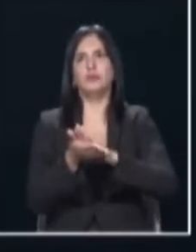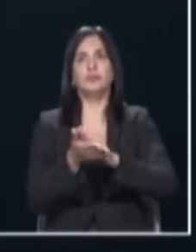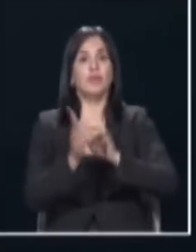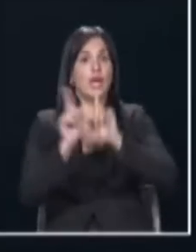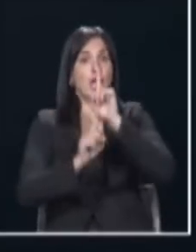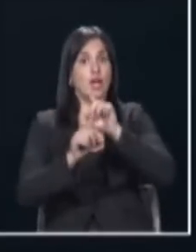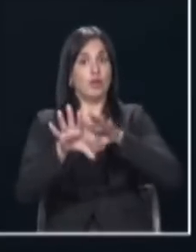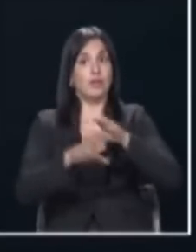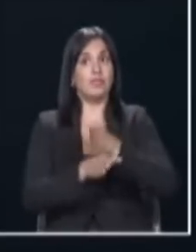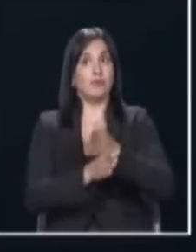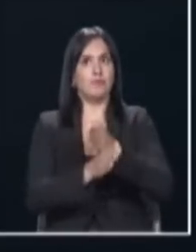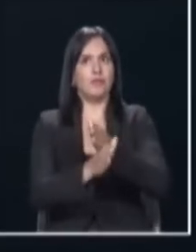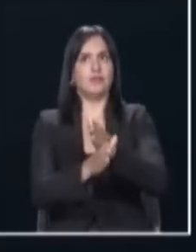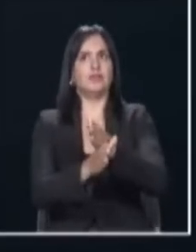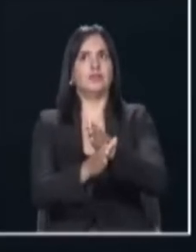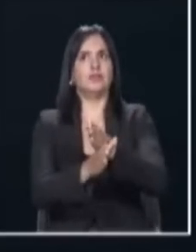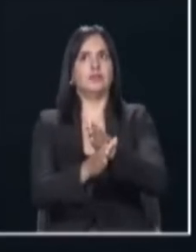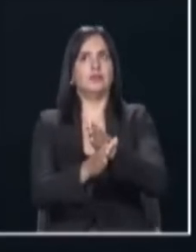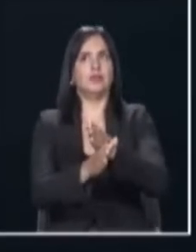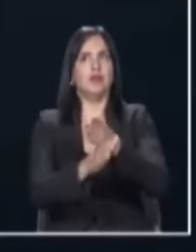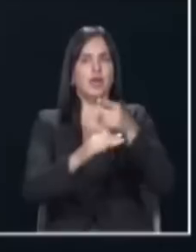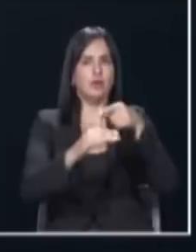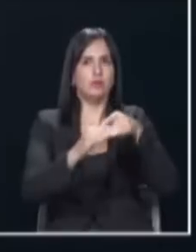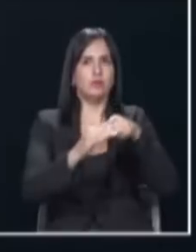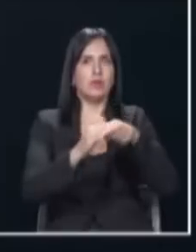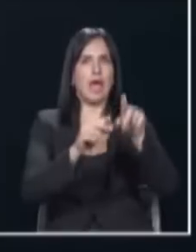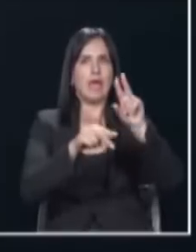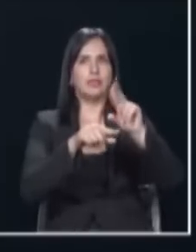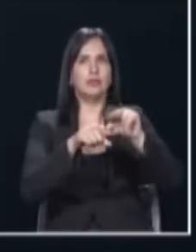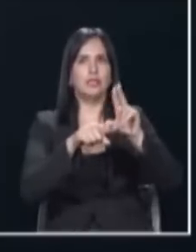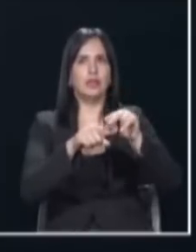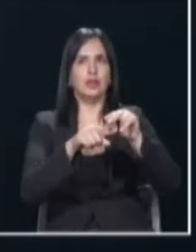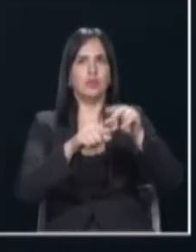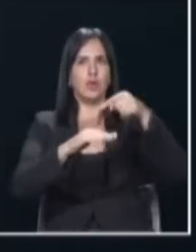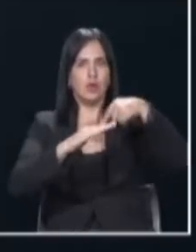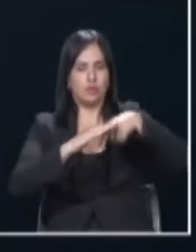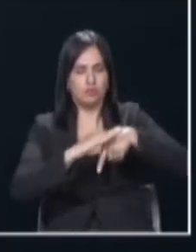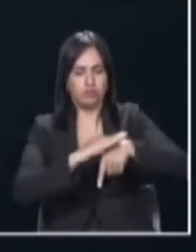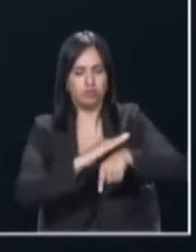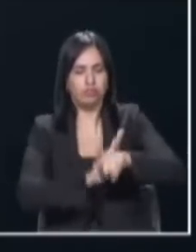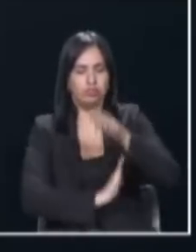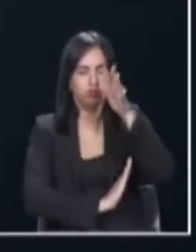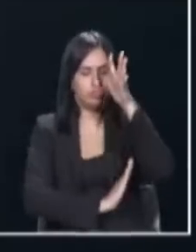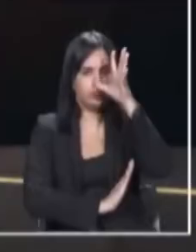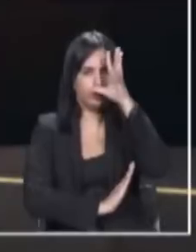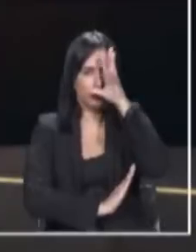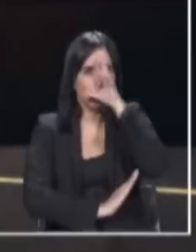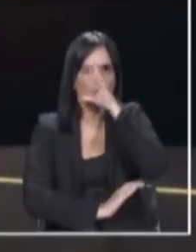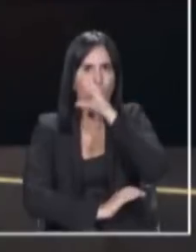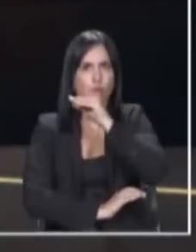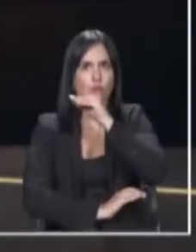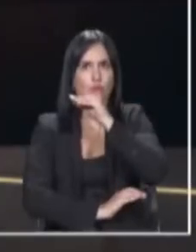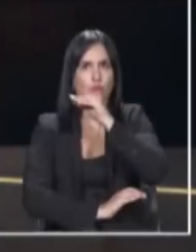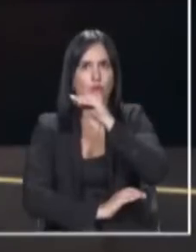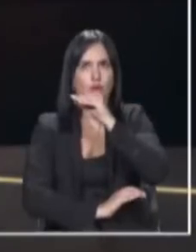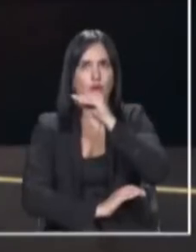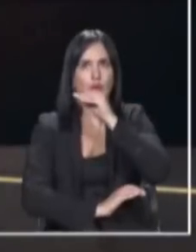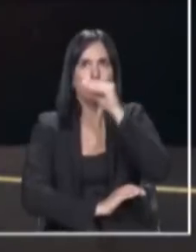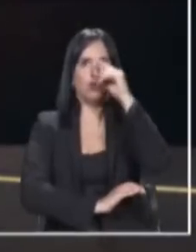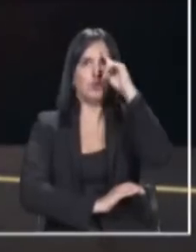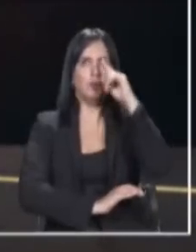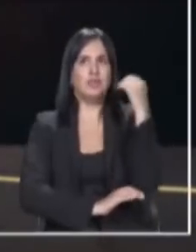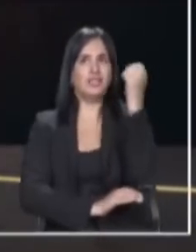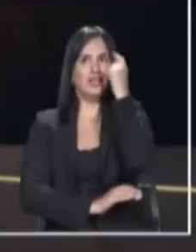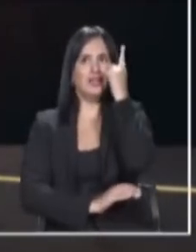species of caved running fish have lost their eyes over time as they no longer need them in their dark underground environment however it is